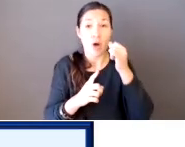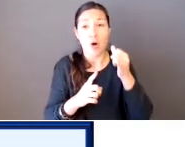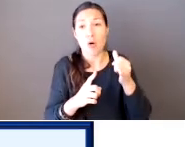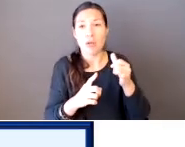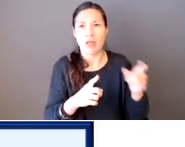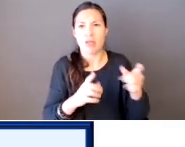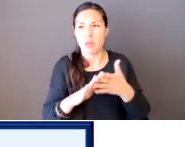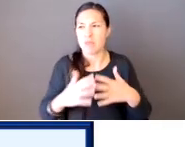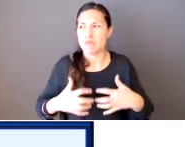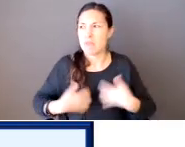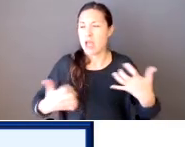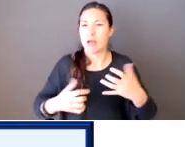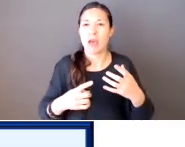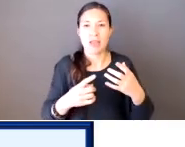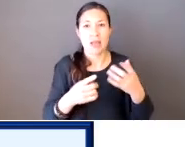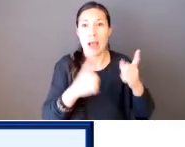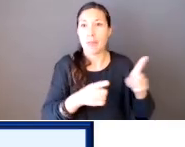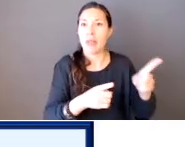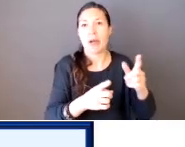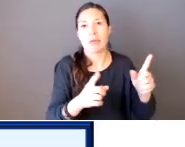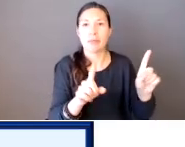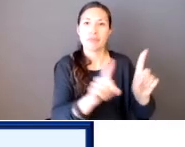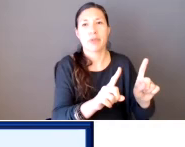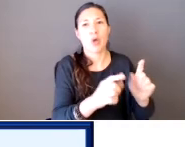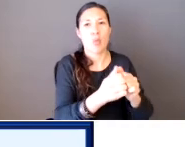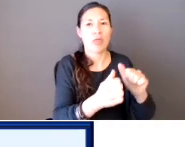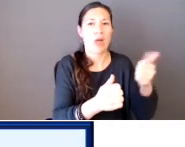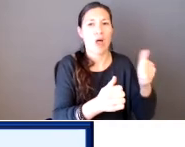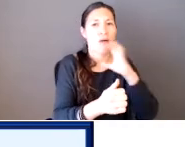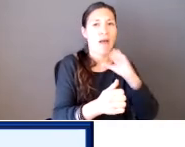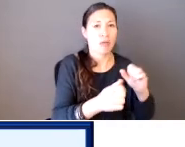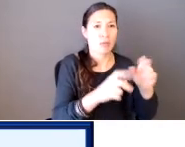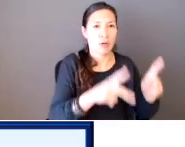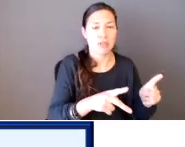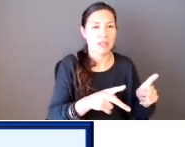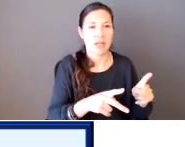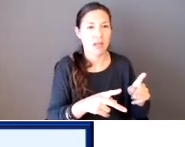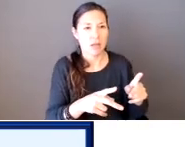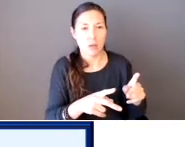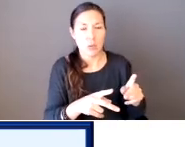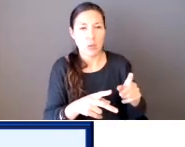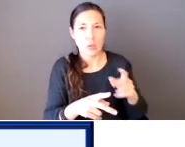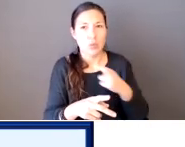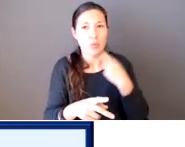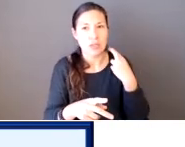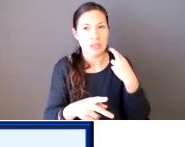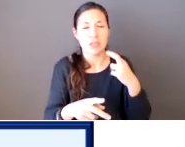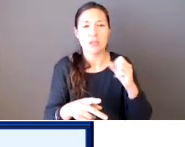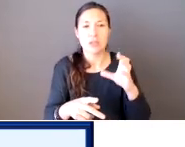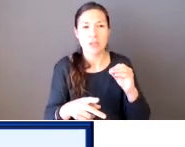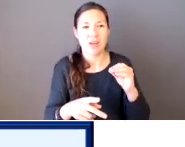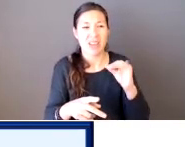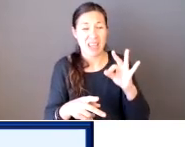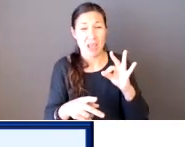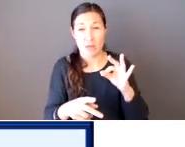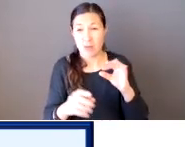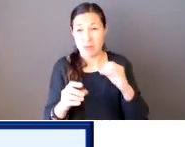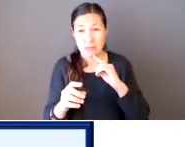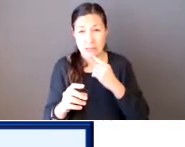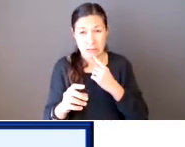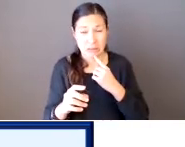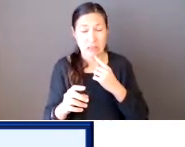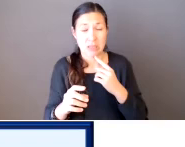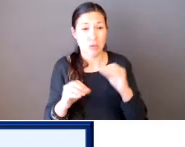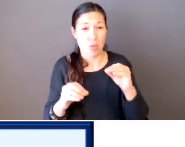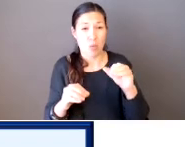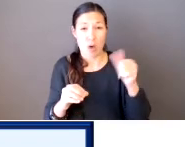But again, if it needed to be in person for some reason, it had to, again, the same thing, reflect the reason, no other options. Management had to